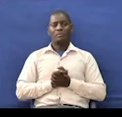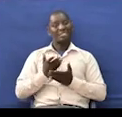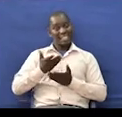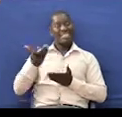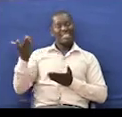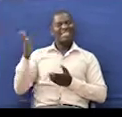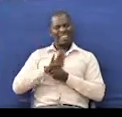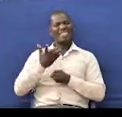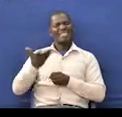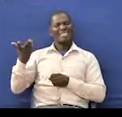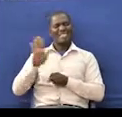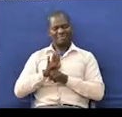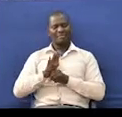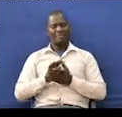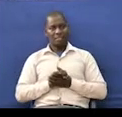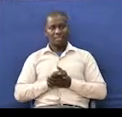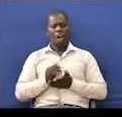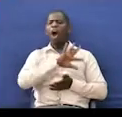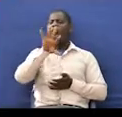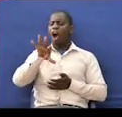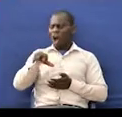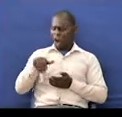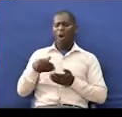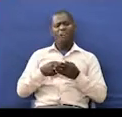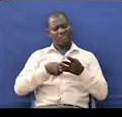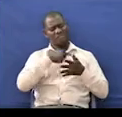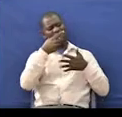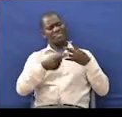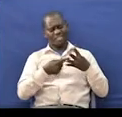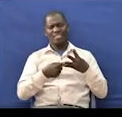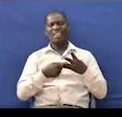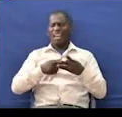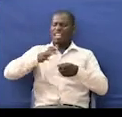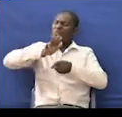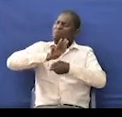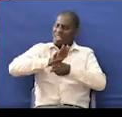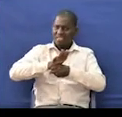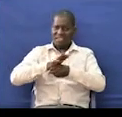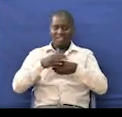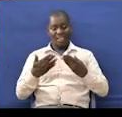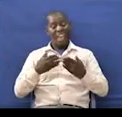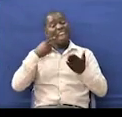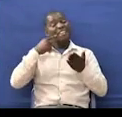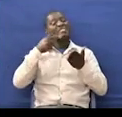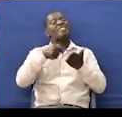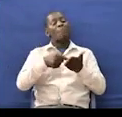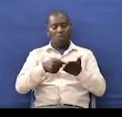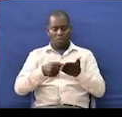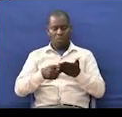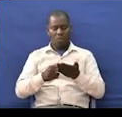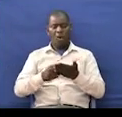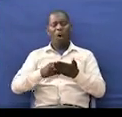etc., etc. So all of this, and there's so many more, they are just examples of the